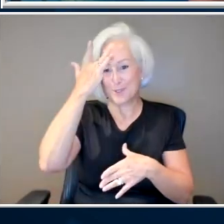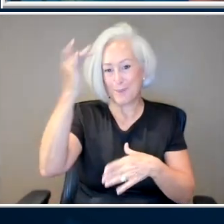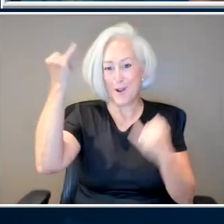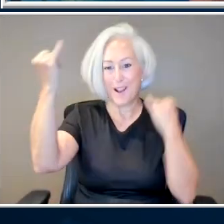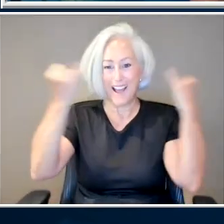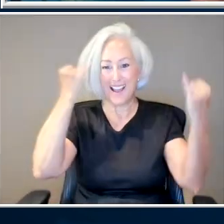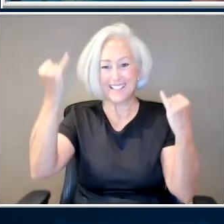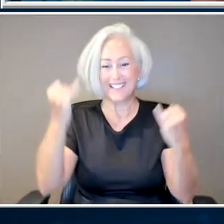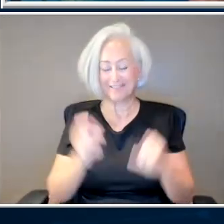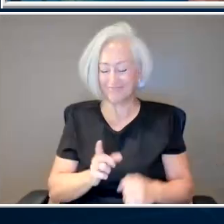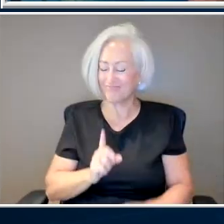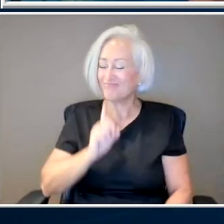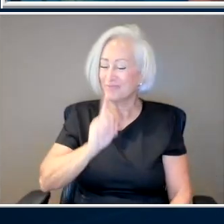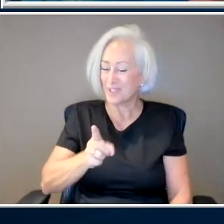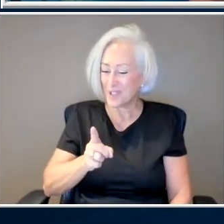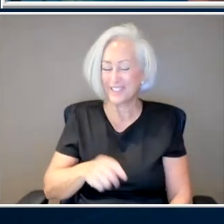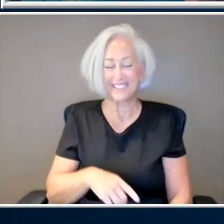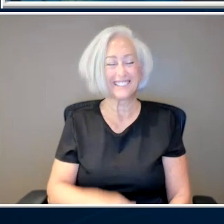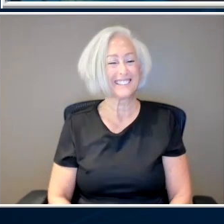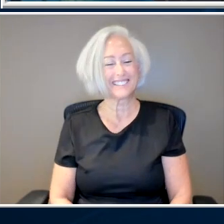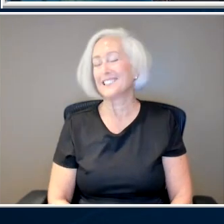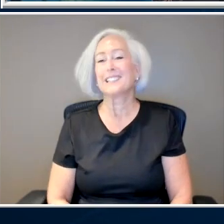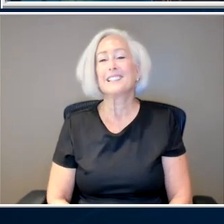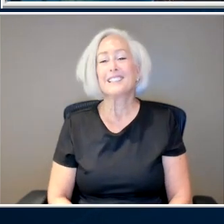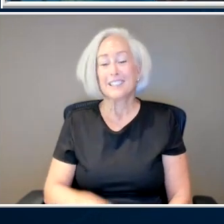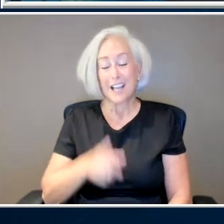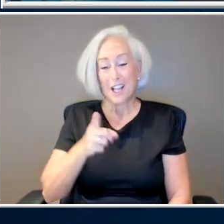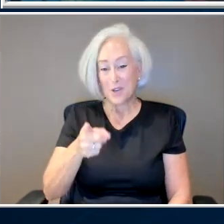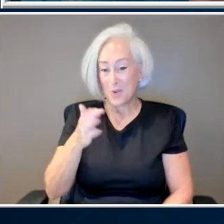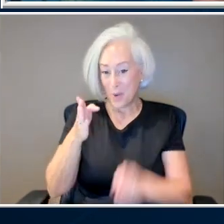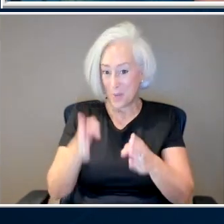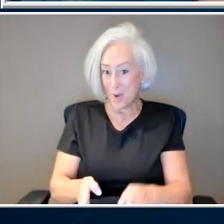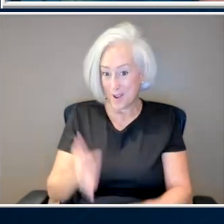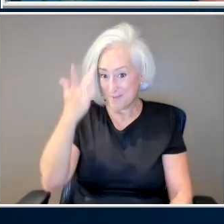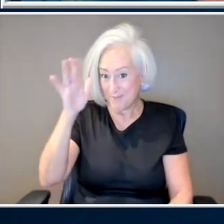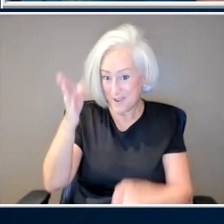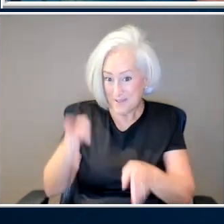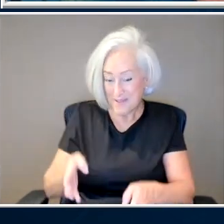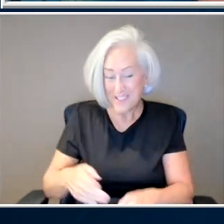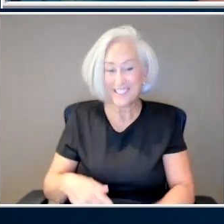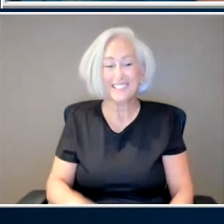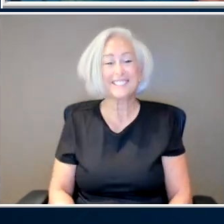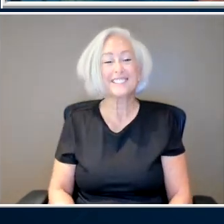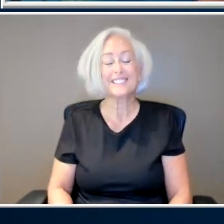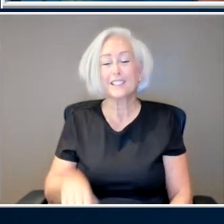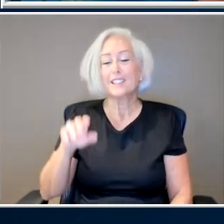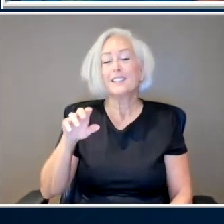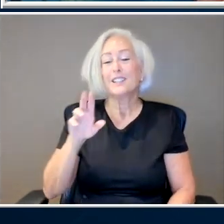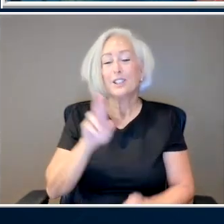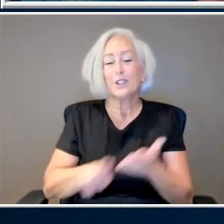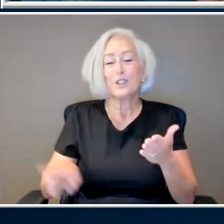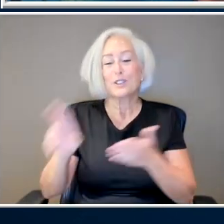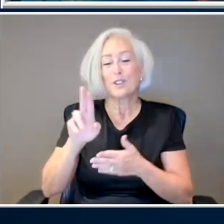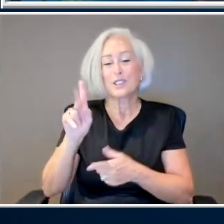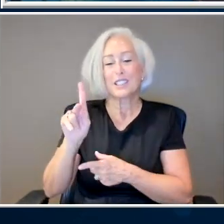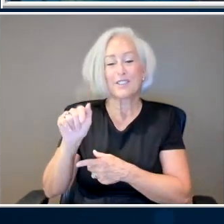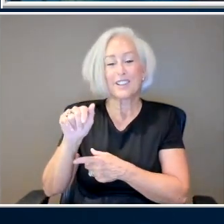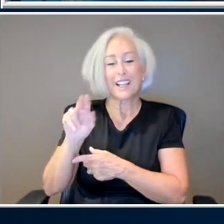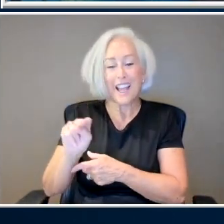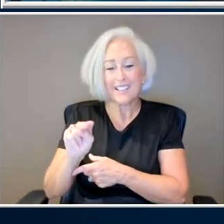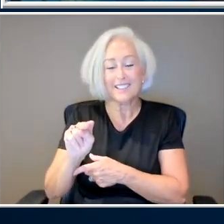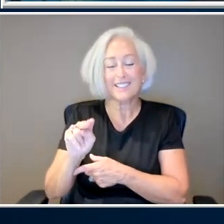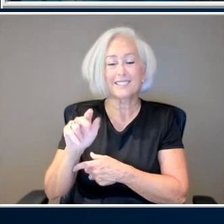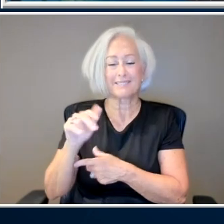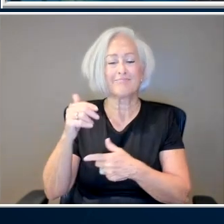true. That's very true. And you're one of them. The University of Kansas Cancer Center has a pretty big presence at this year's